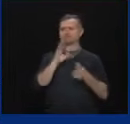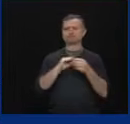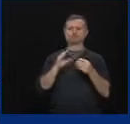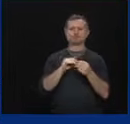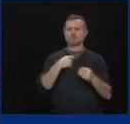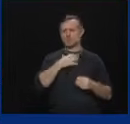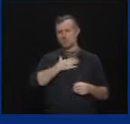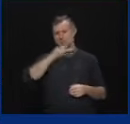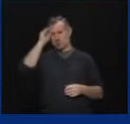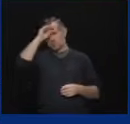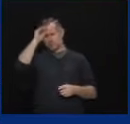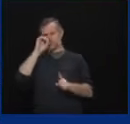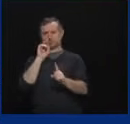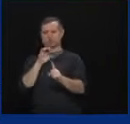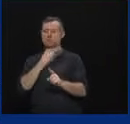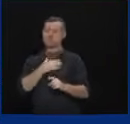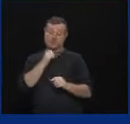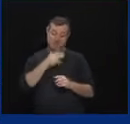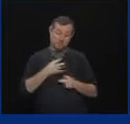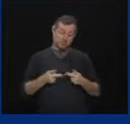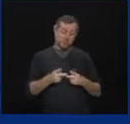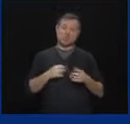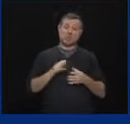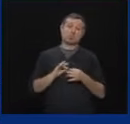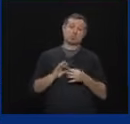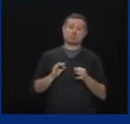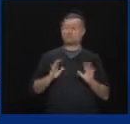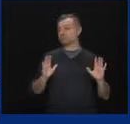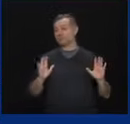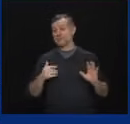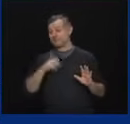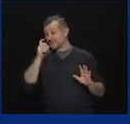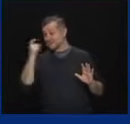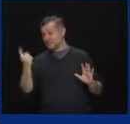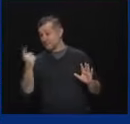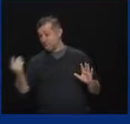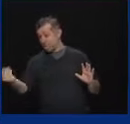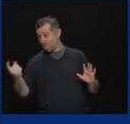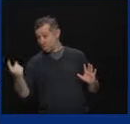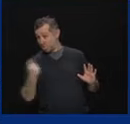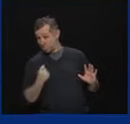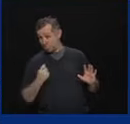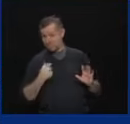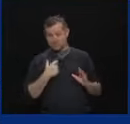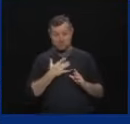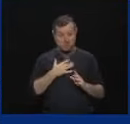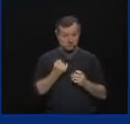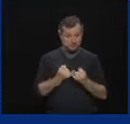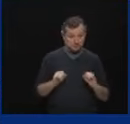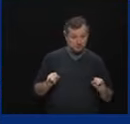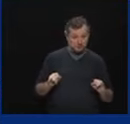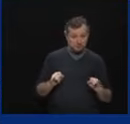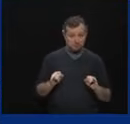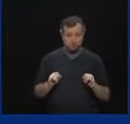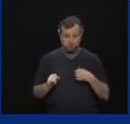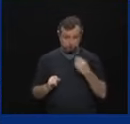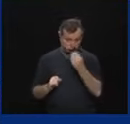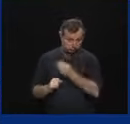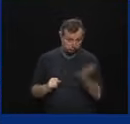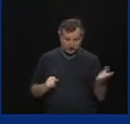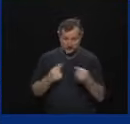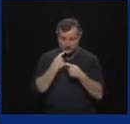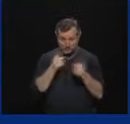think it's my place to do so. And if anyone's going to question my independence from this, start by the statement I'm offering right now. I will